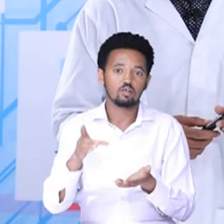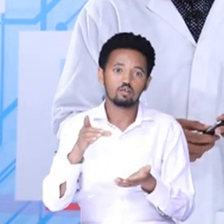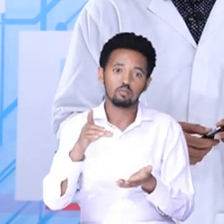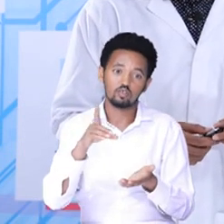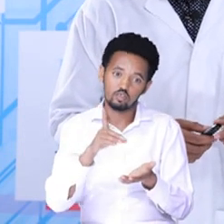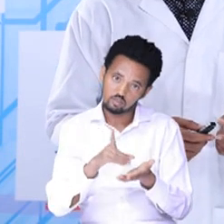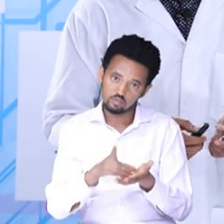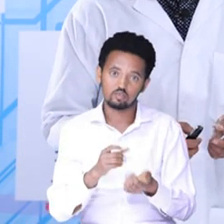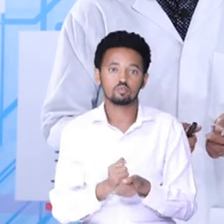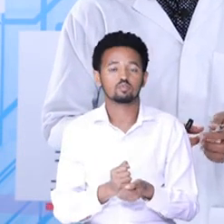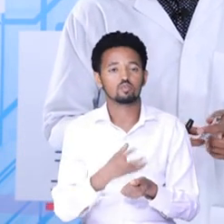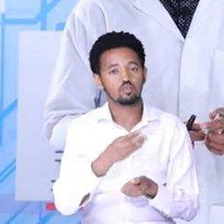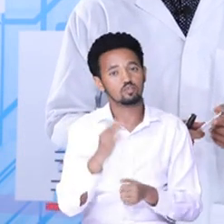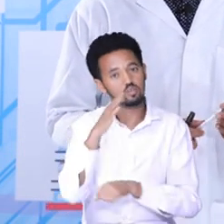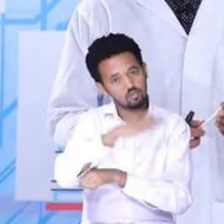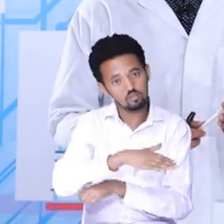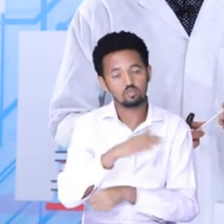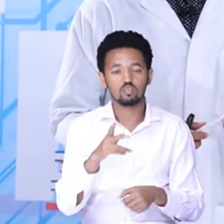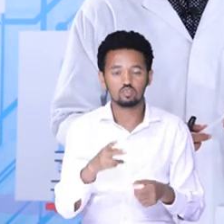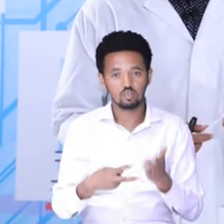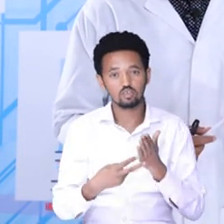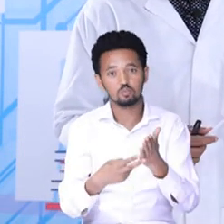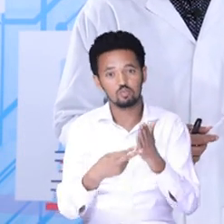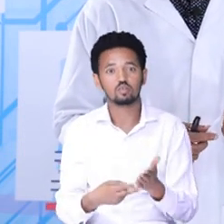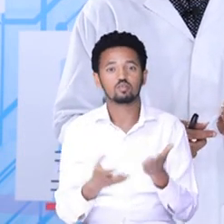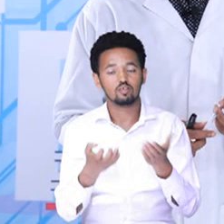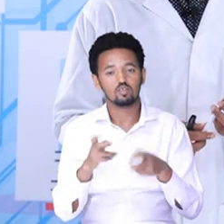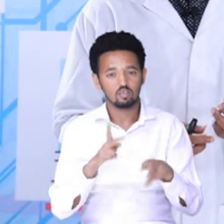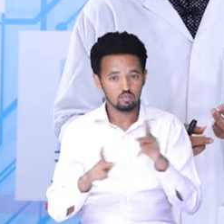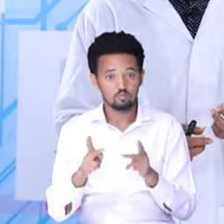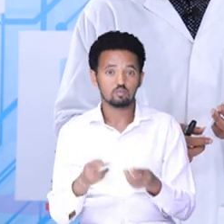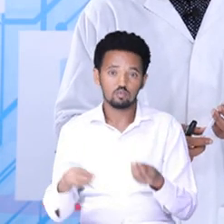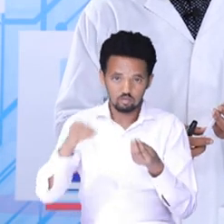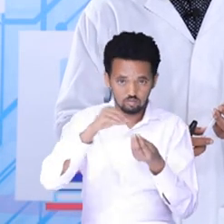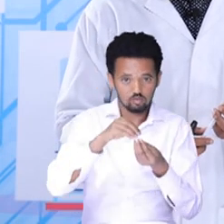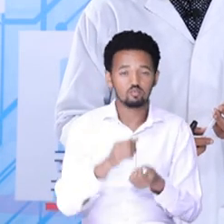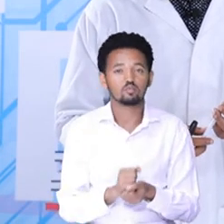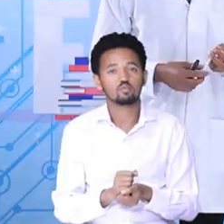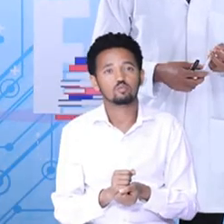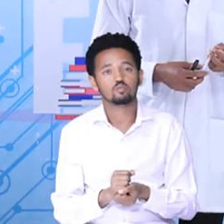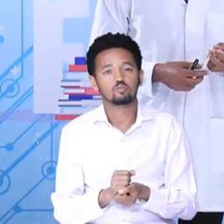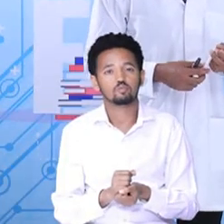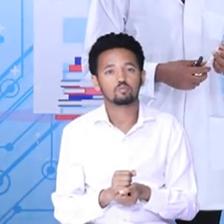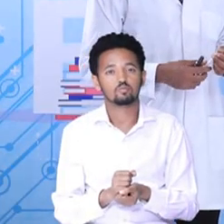If there is access of transportation, the settlement of population may increase.